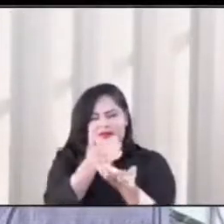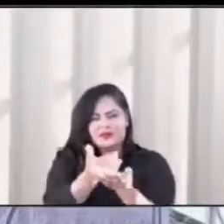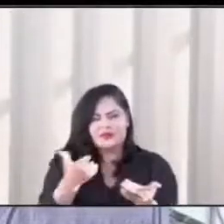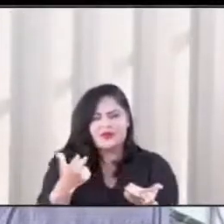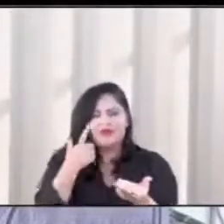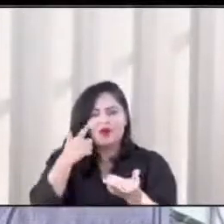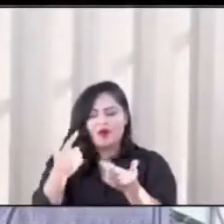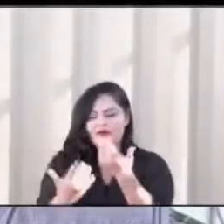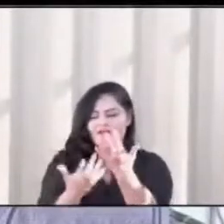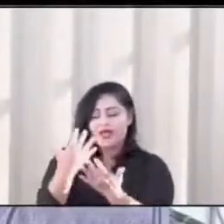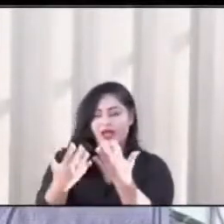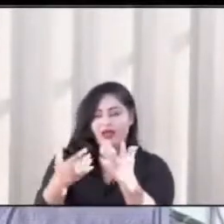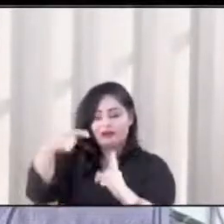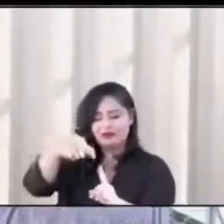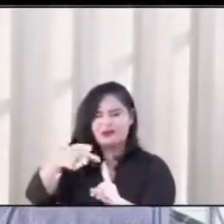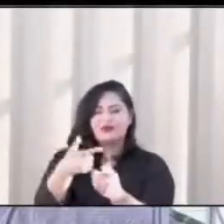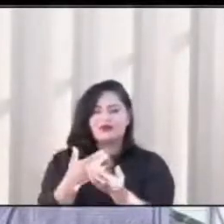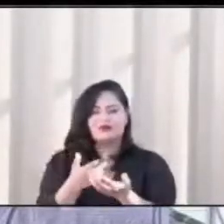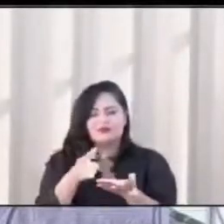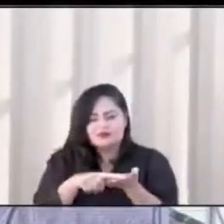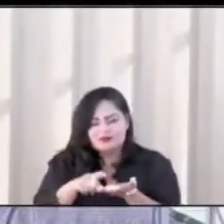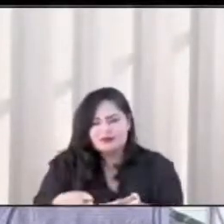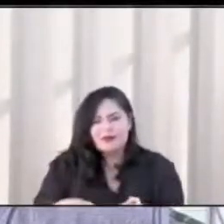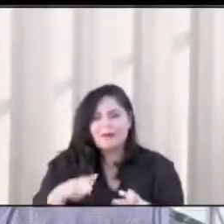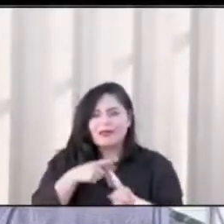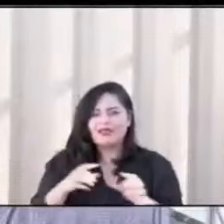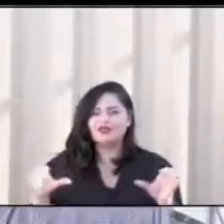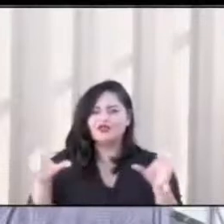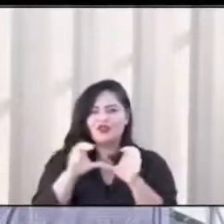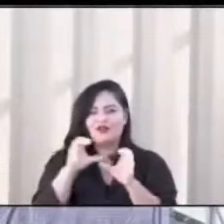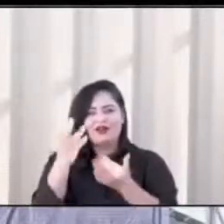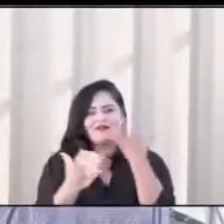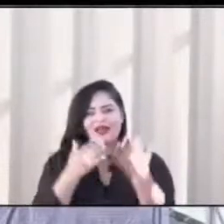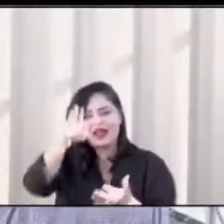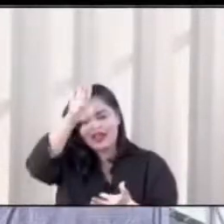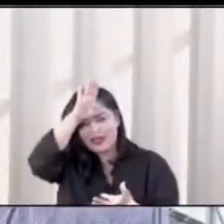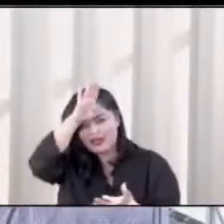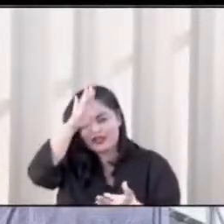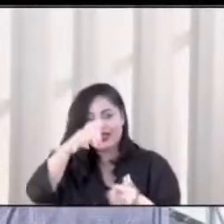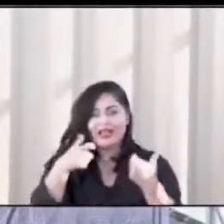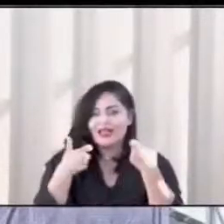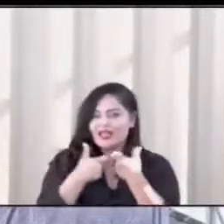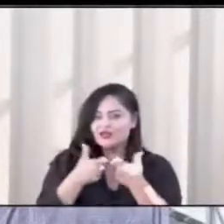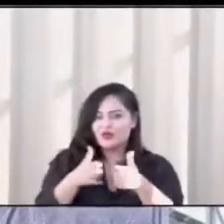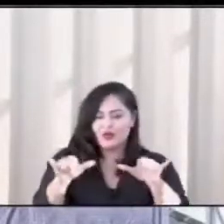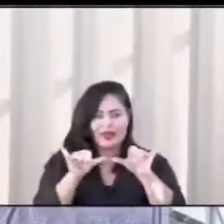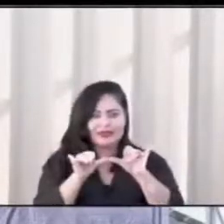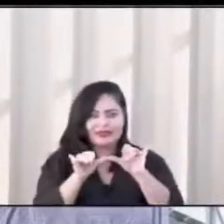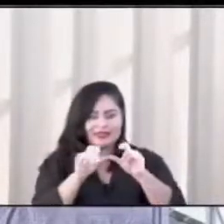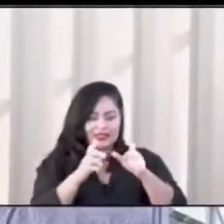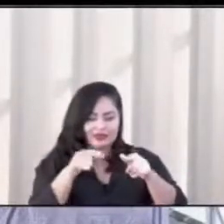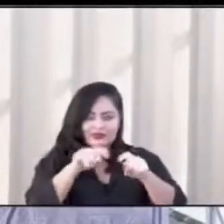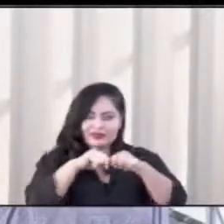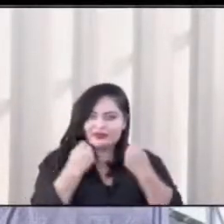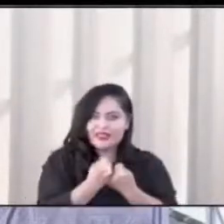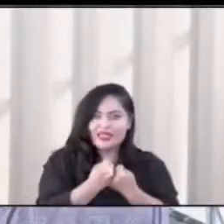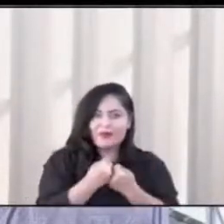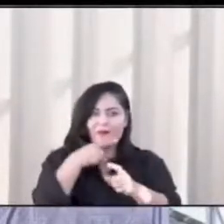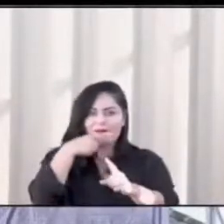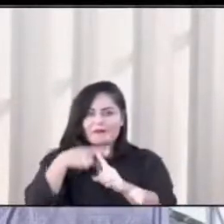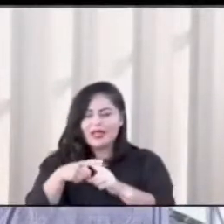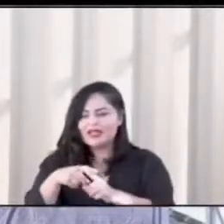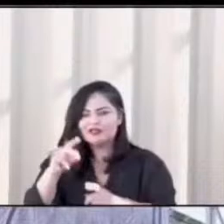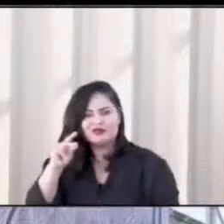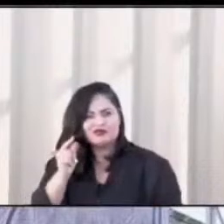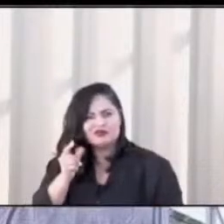fire investigations, including certified fire investigators, chemists, electrical engineers, accelerant detection